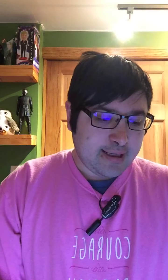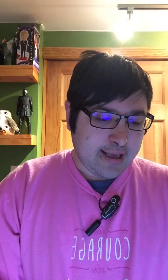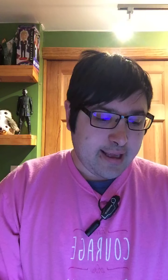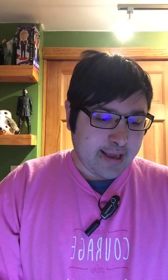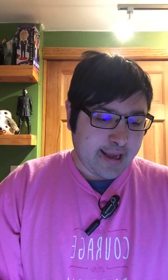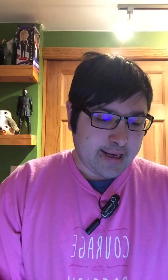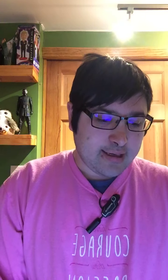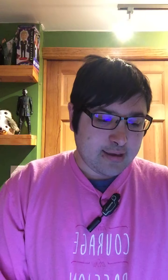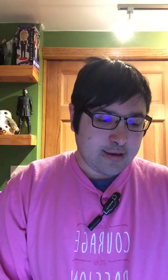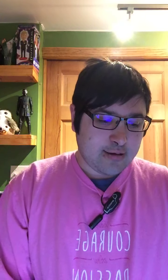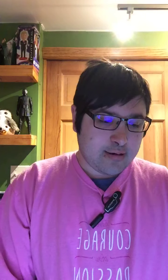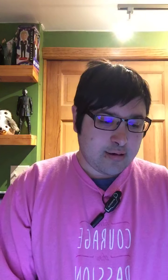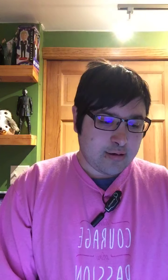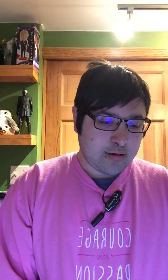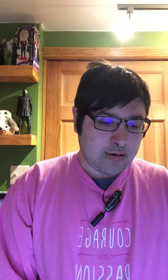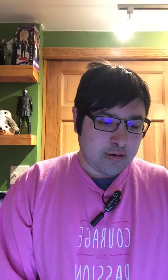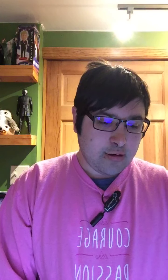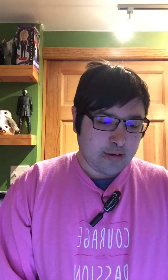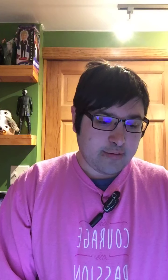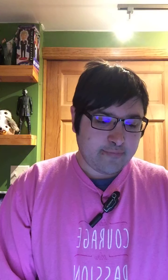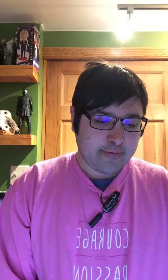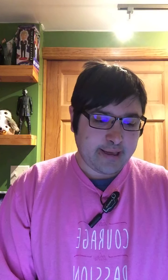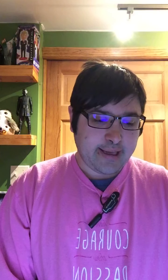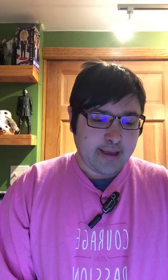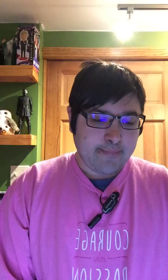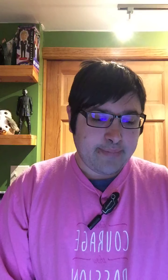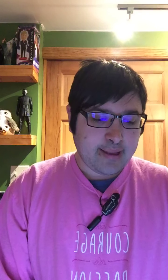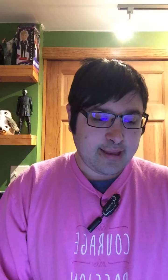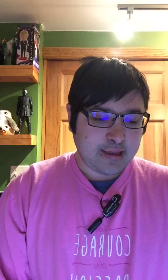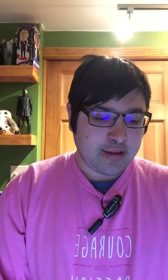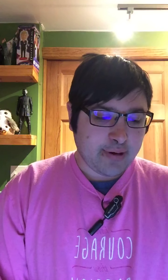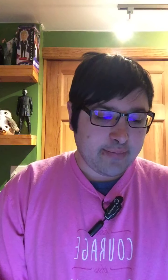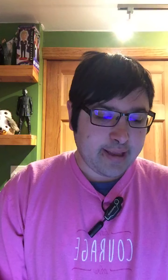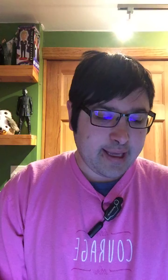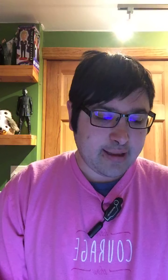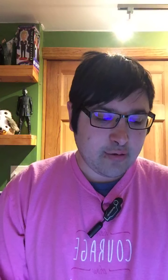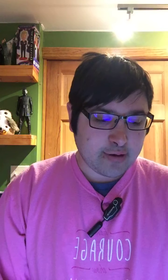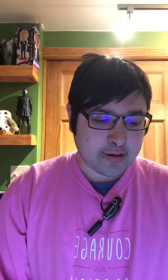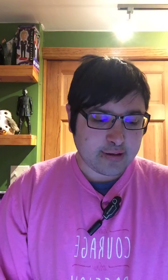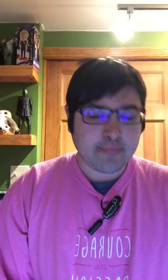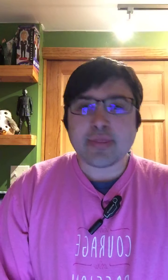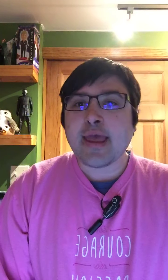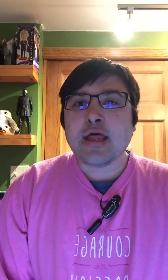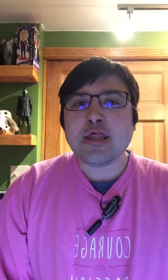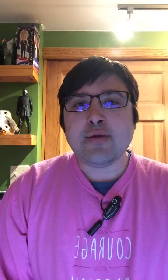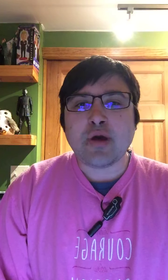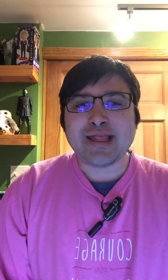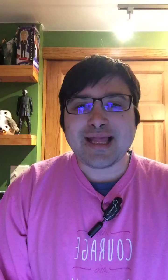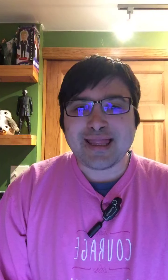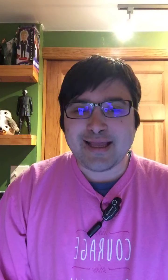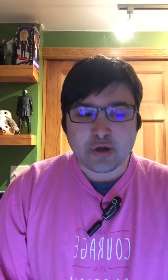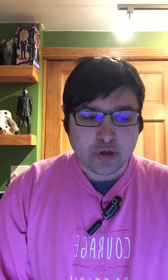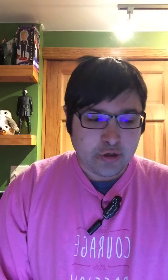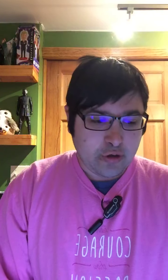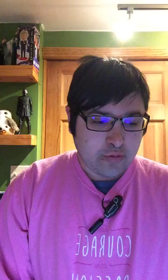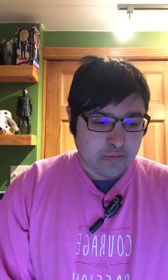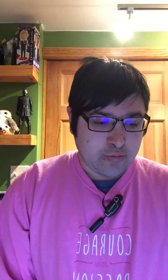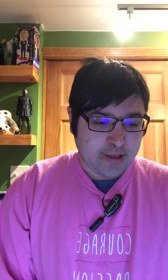proceeded at the Convery Police Department headquarters. She was